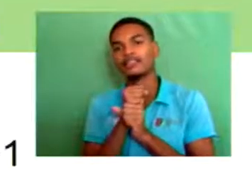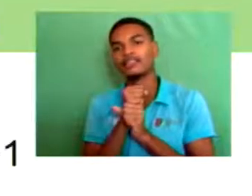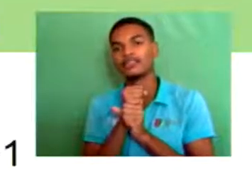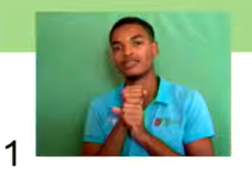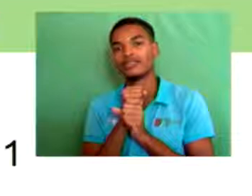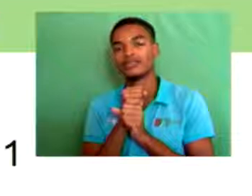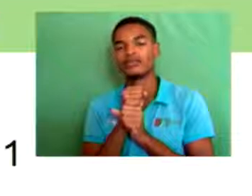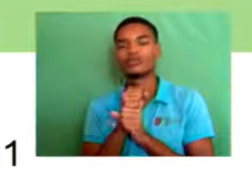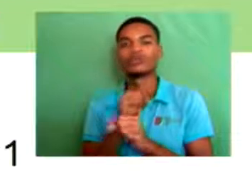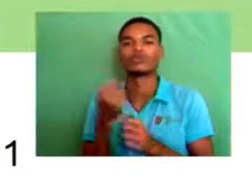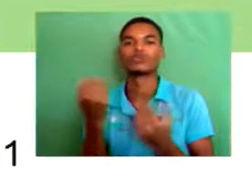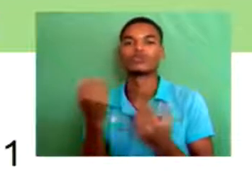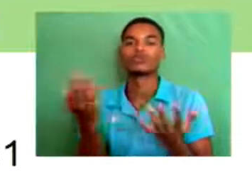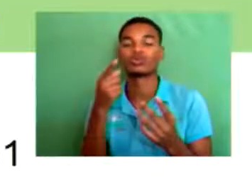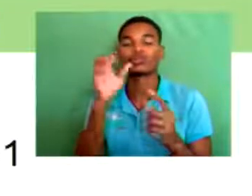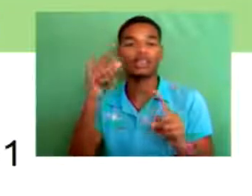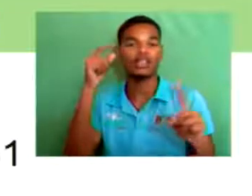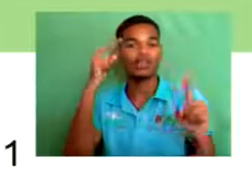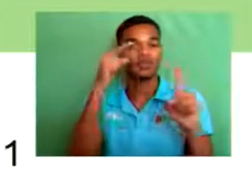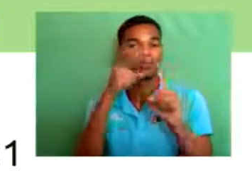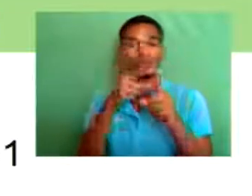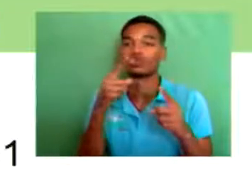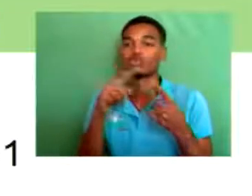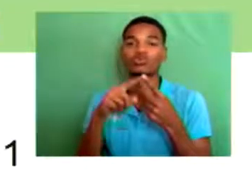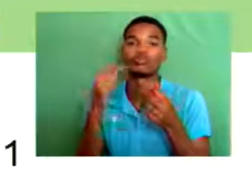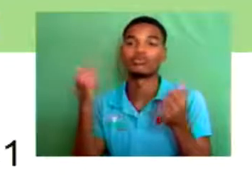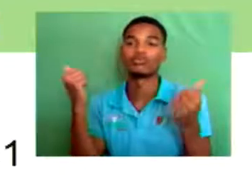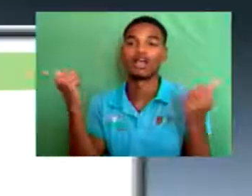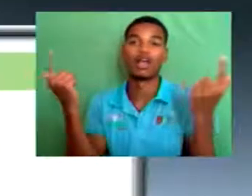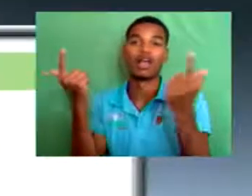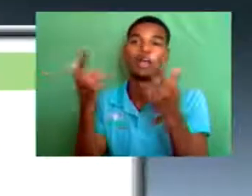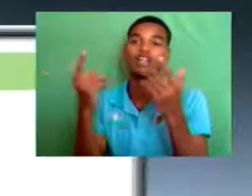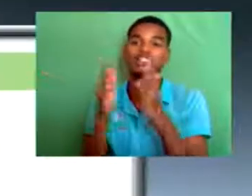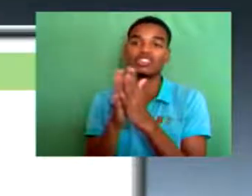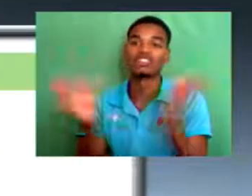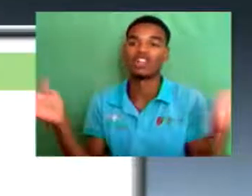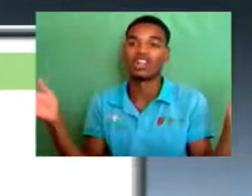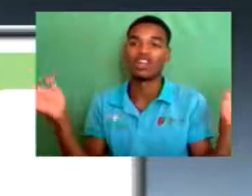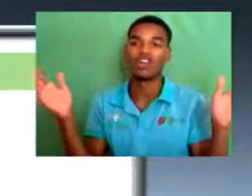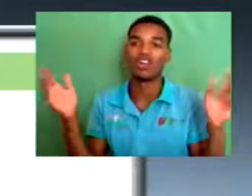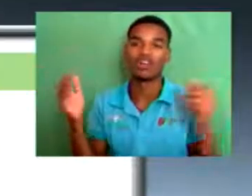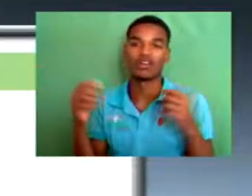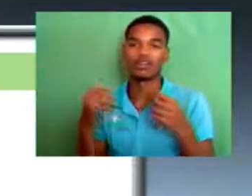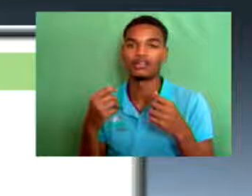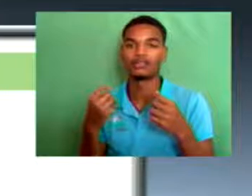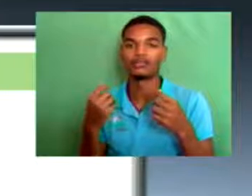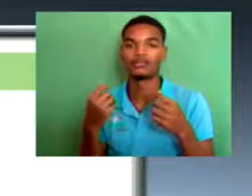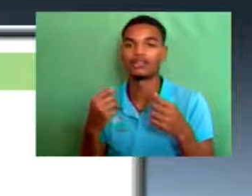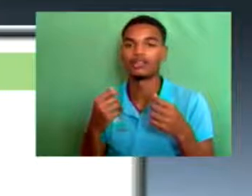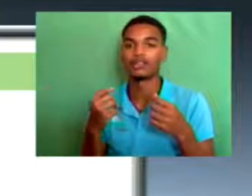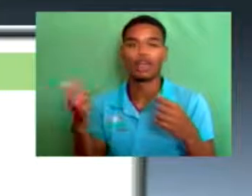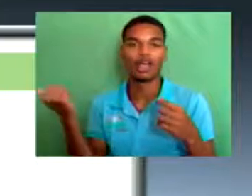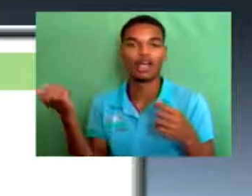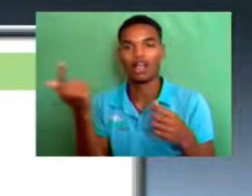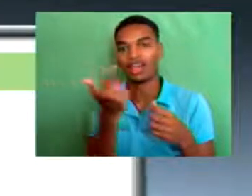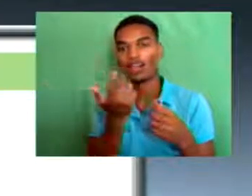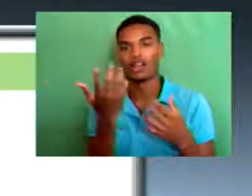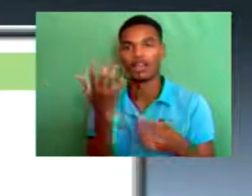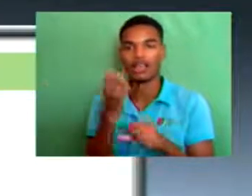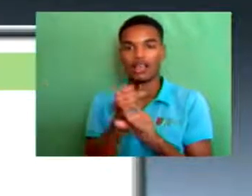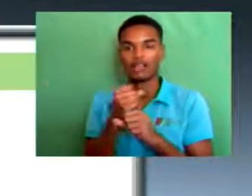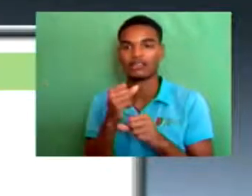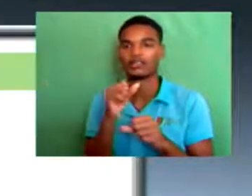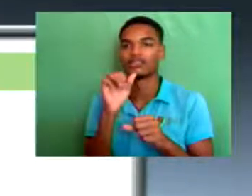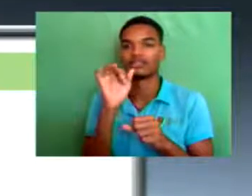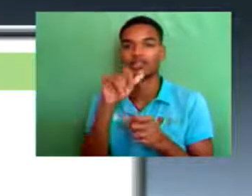You could target an audience to everyone, general audience, in the viewing area. Everybody gets it within a certain defined area. You could send